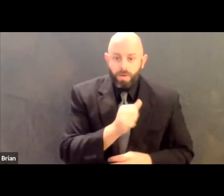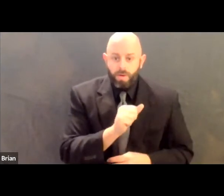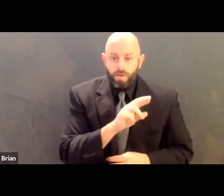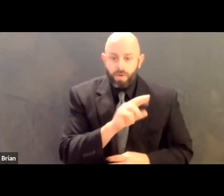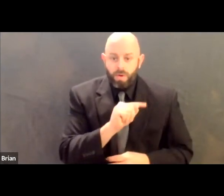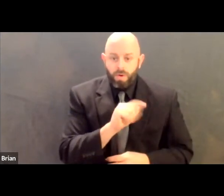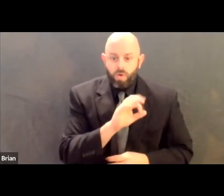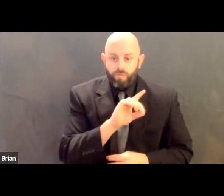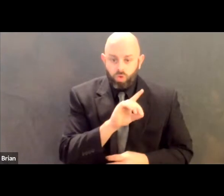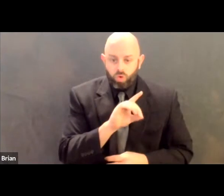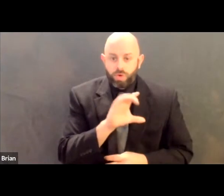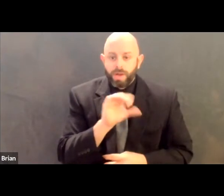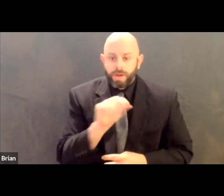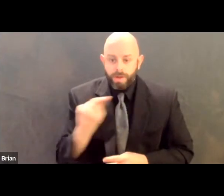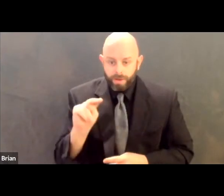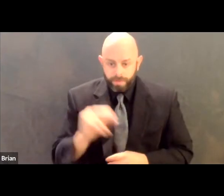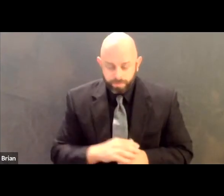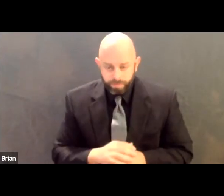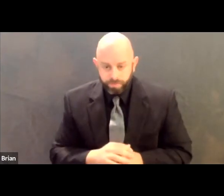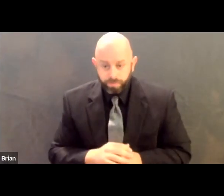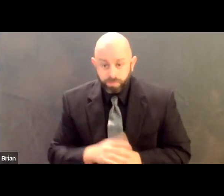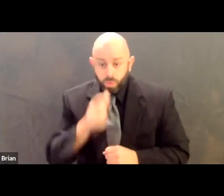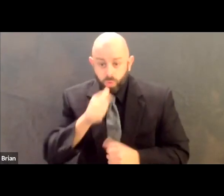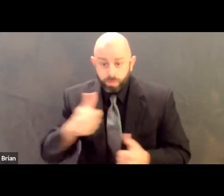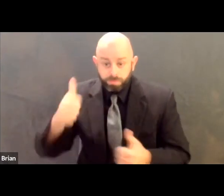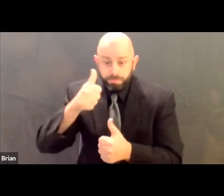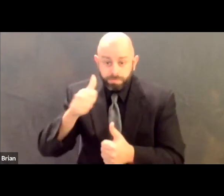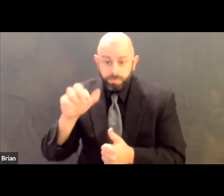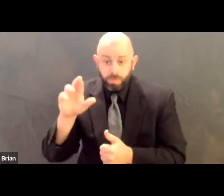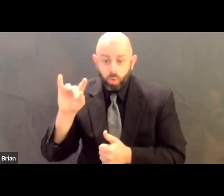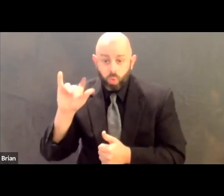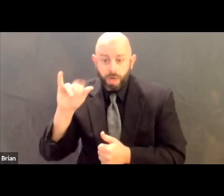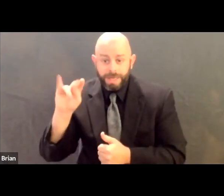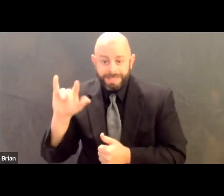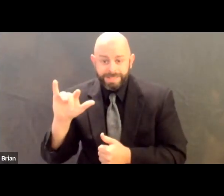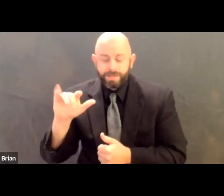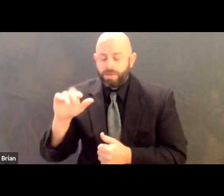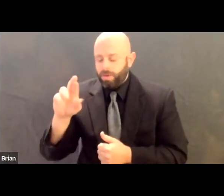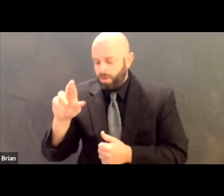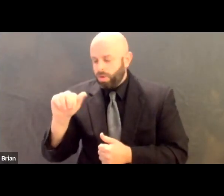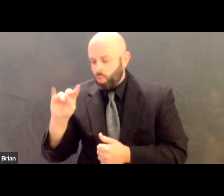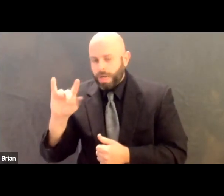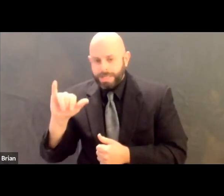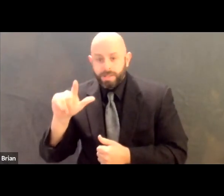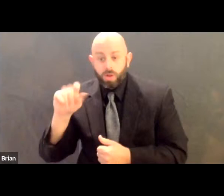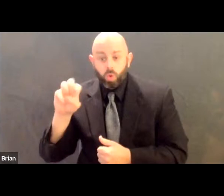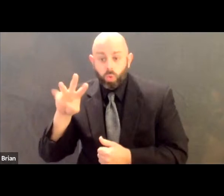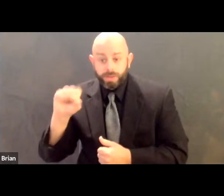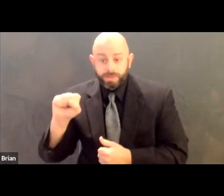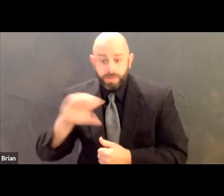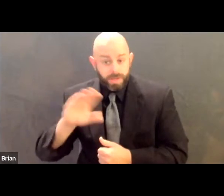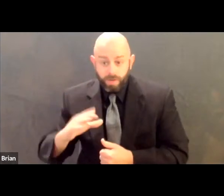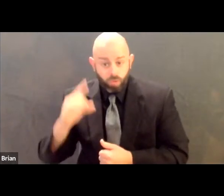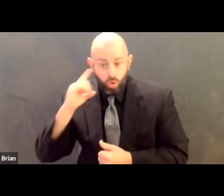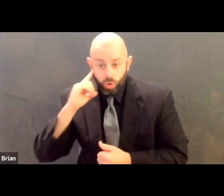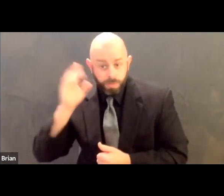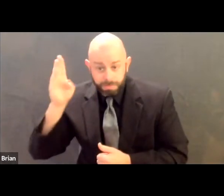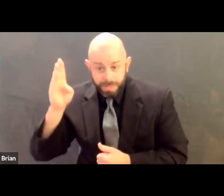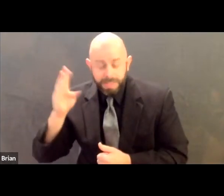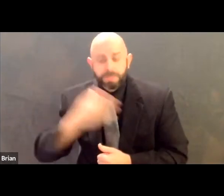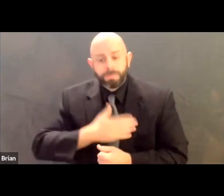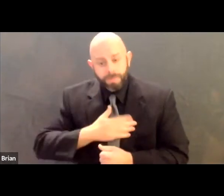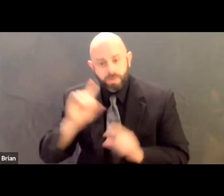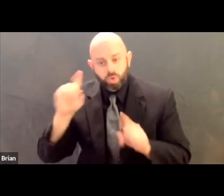Under the guidance of Randy Lewis, and if you've never listened to Randy Lewis speak, I ask you to go to YouTube